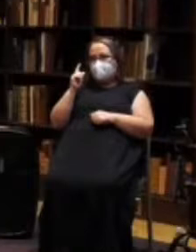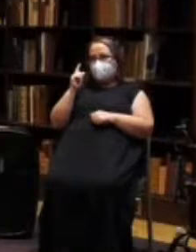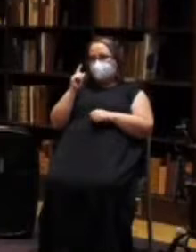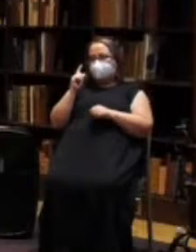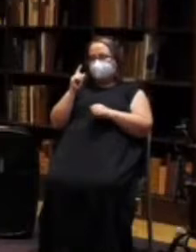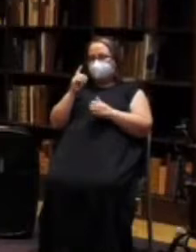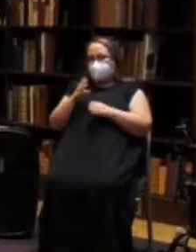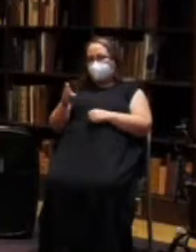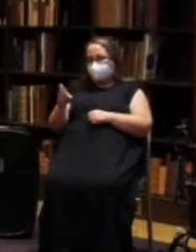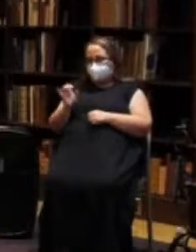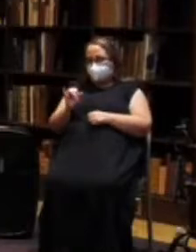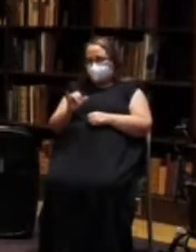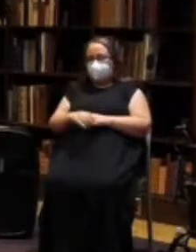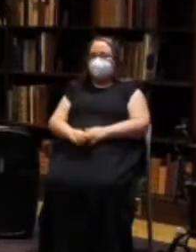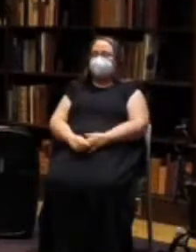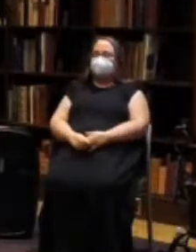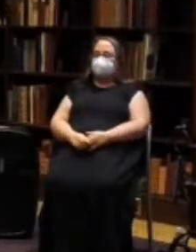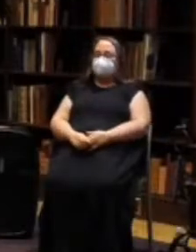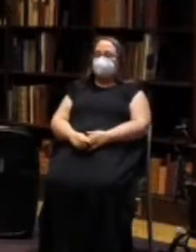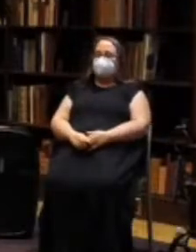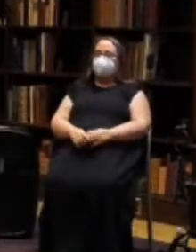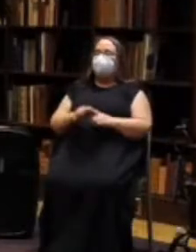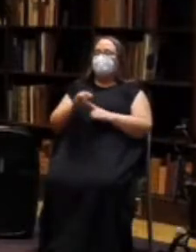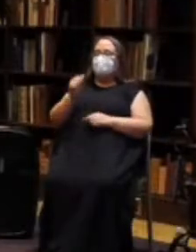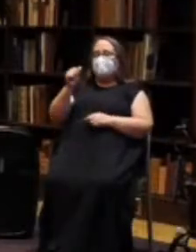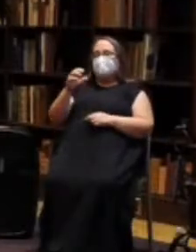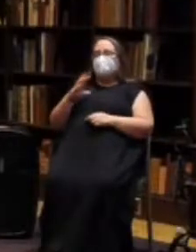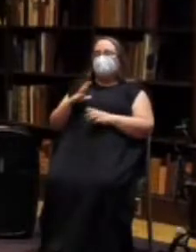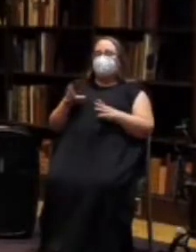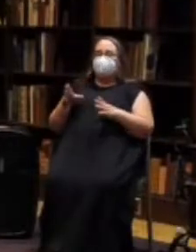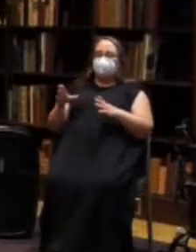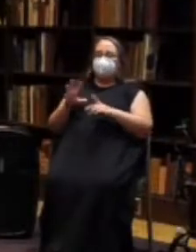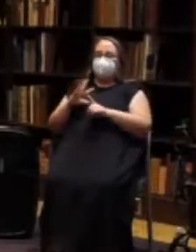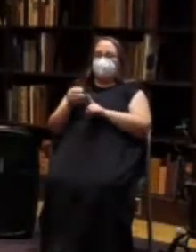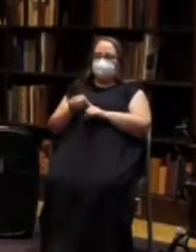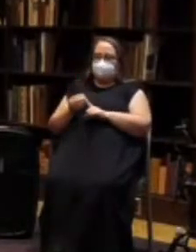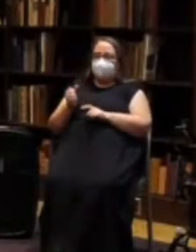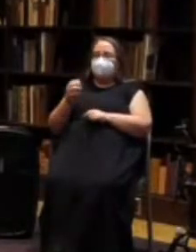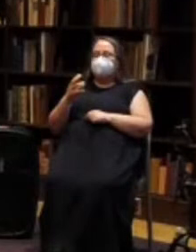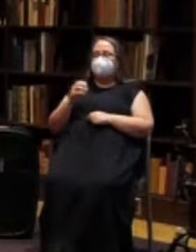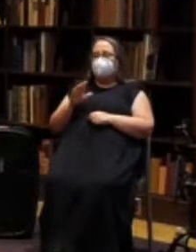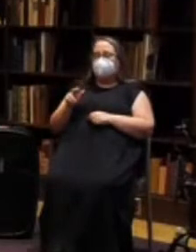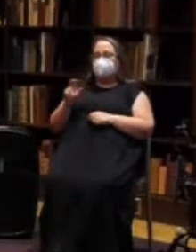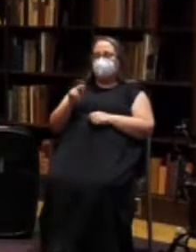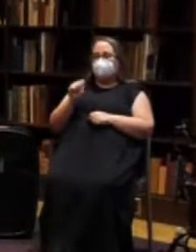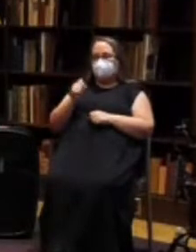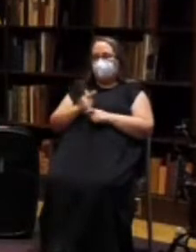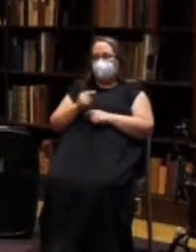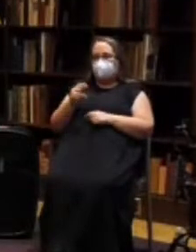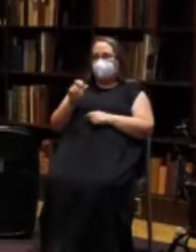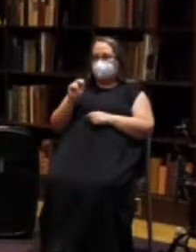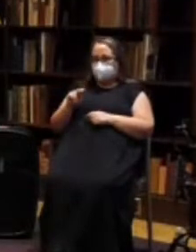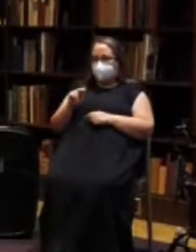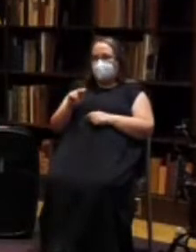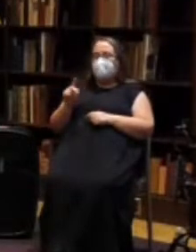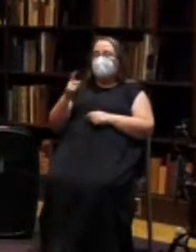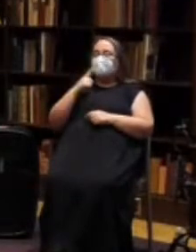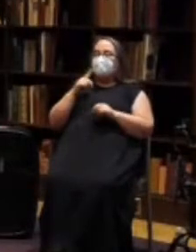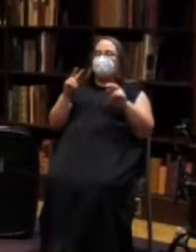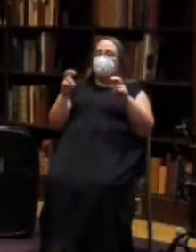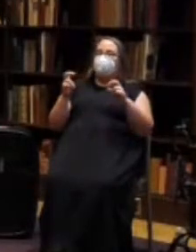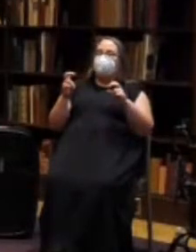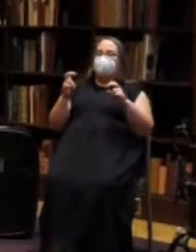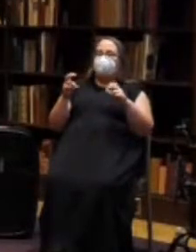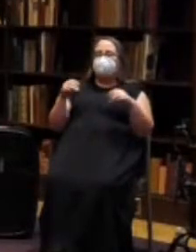right? Especially the male sort of street culture. So his own brother, Herman, he said, quote,